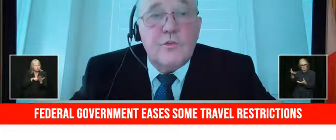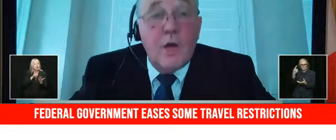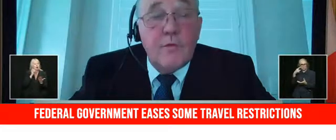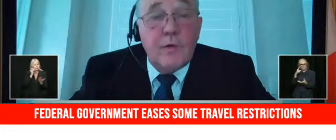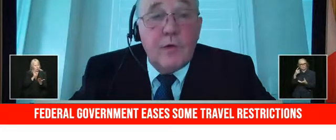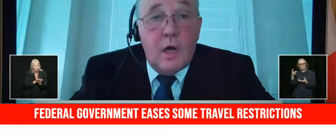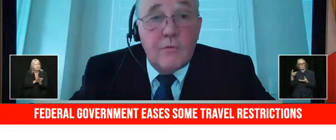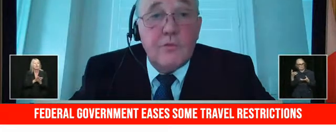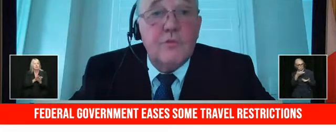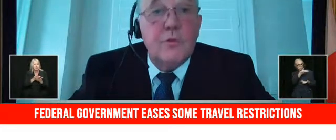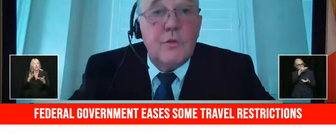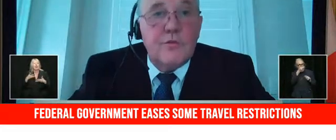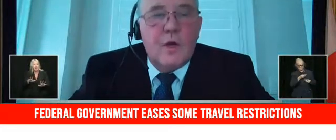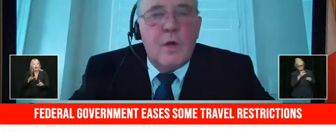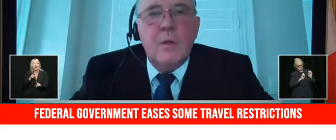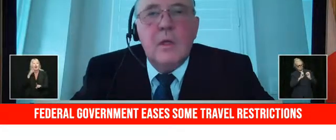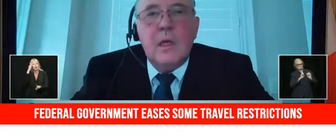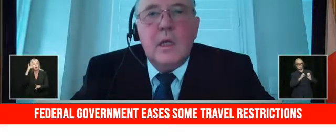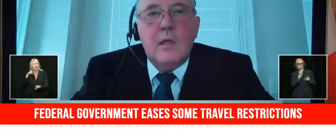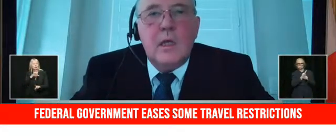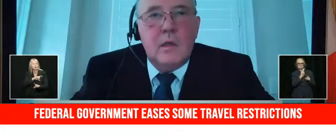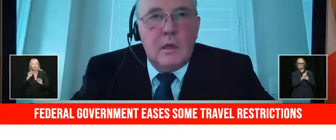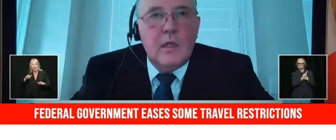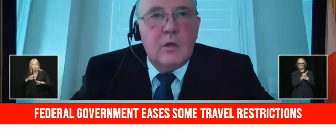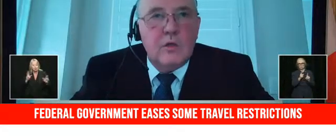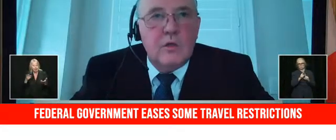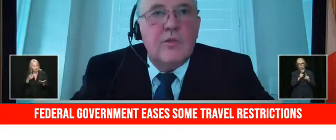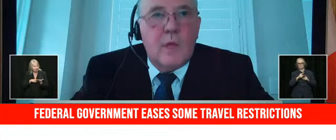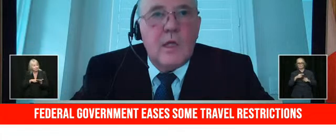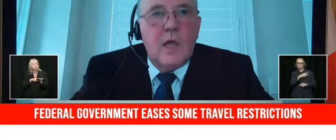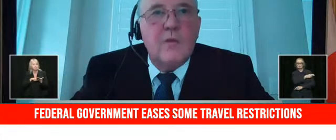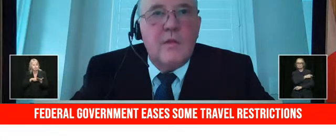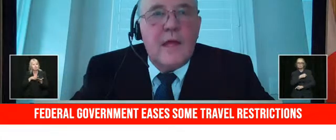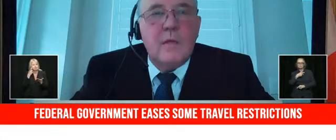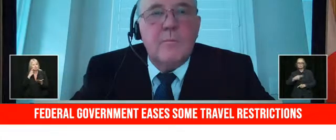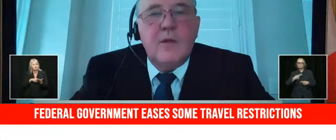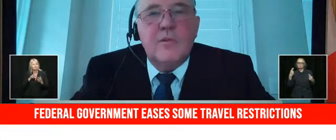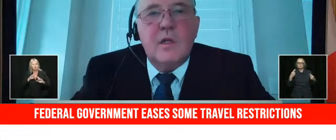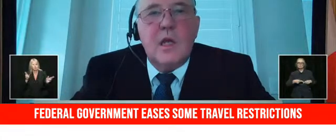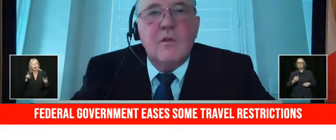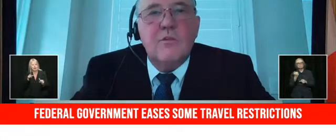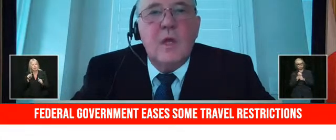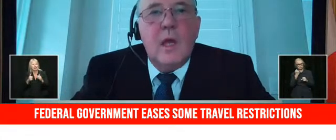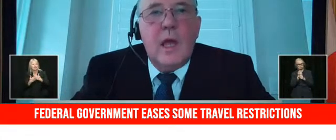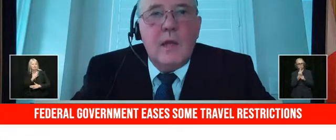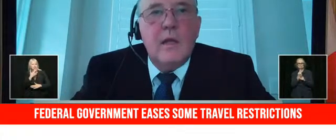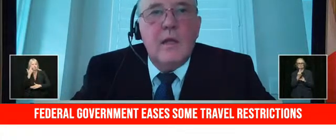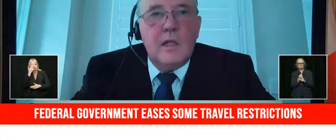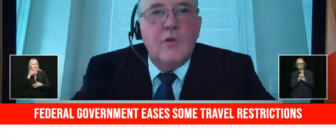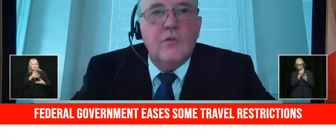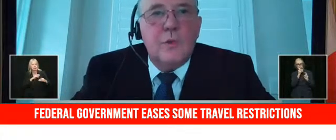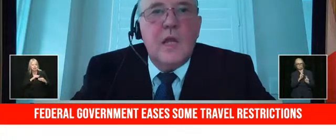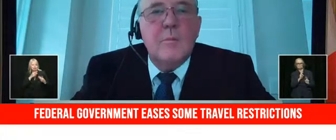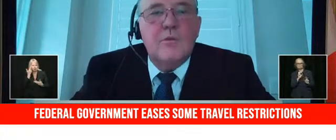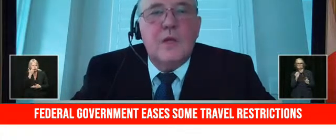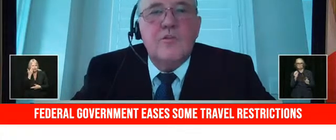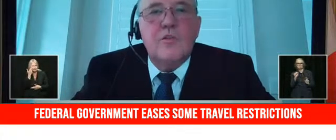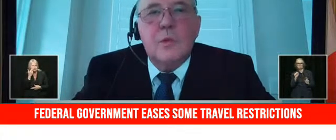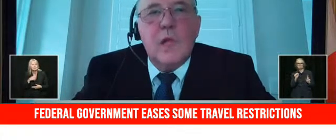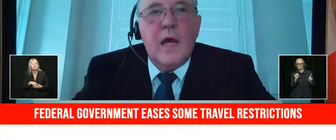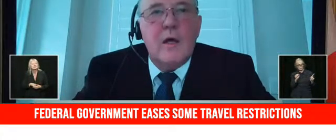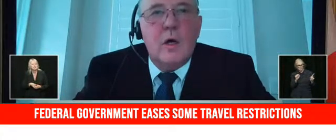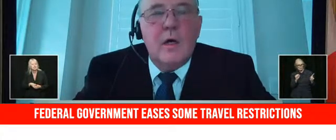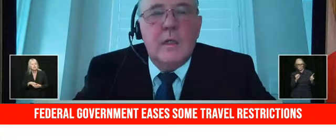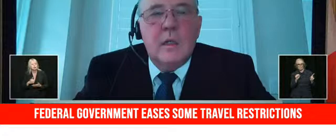services officers do their job in acknowledging and recognizing that compassionate case. And it also enables us